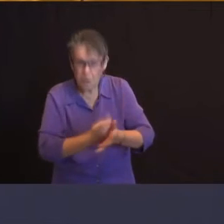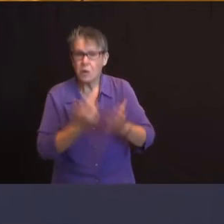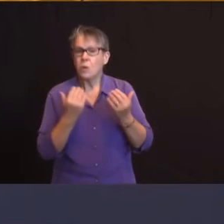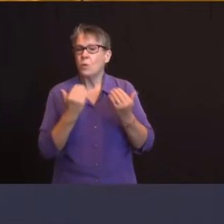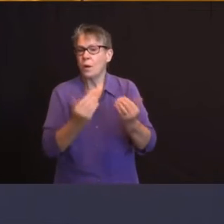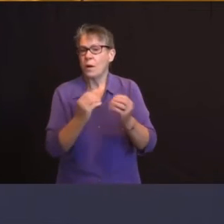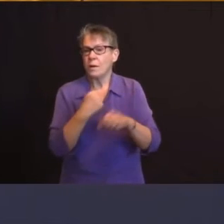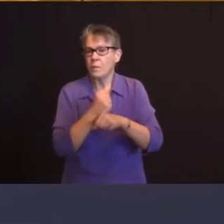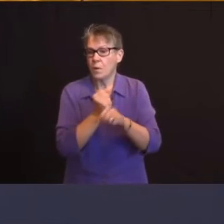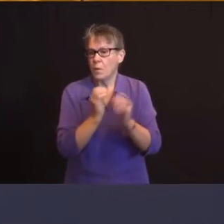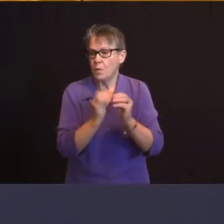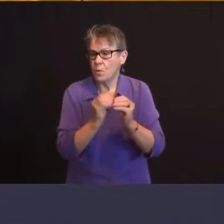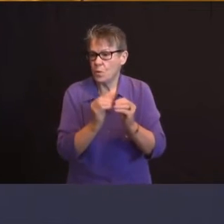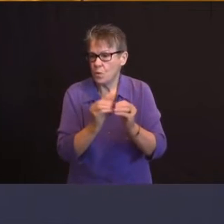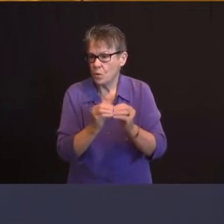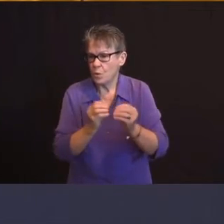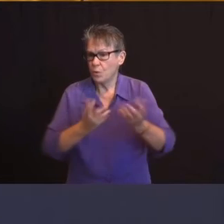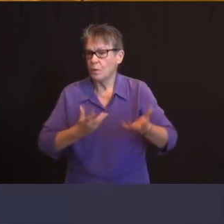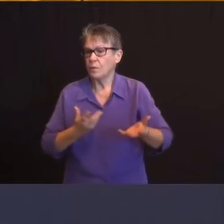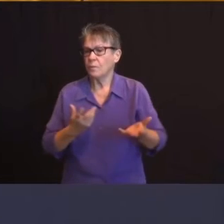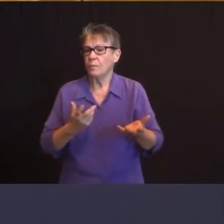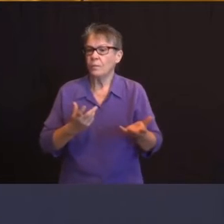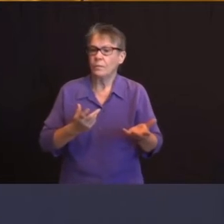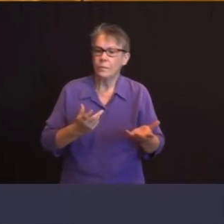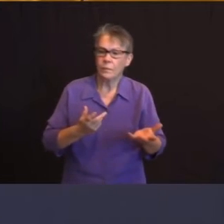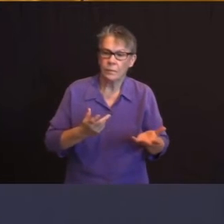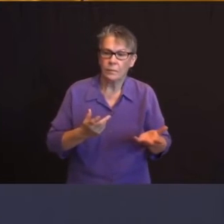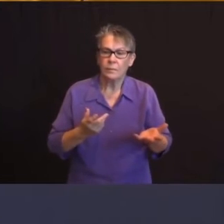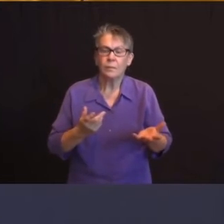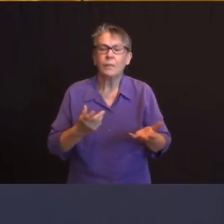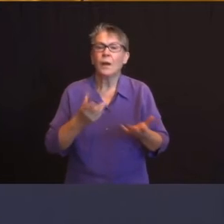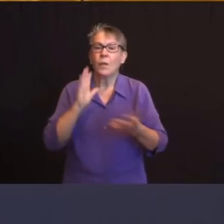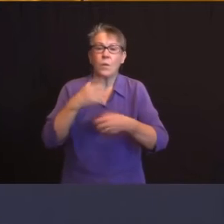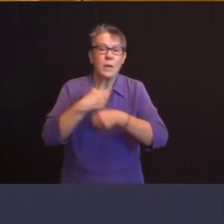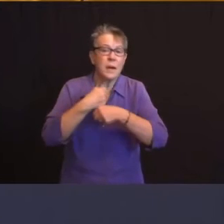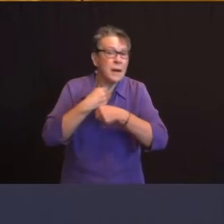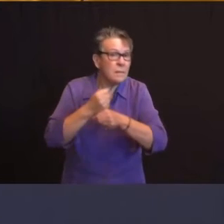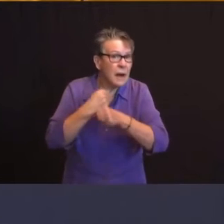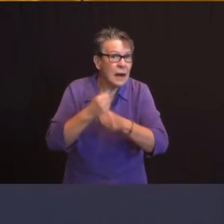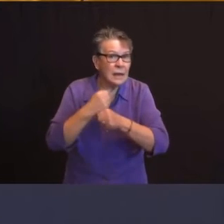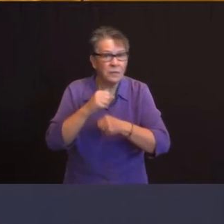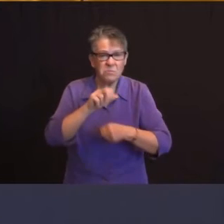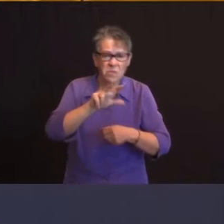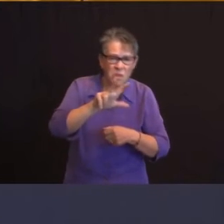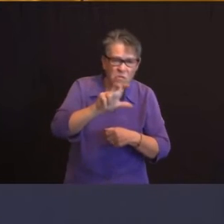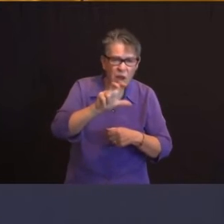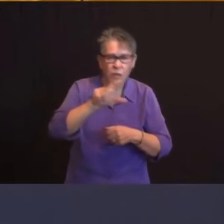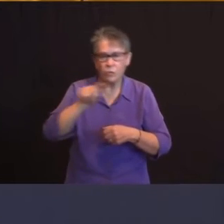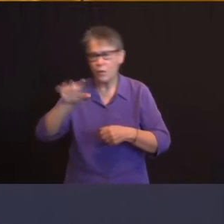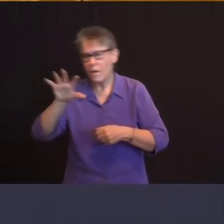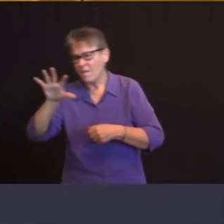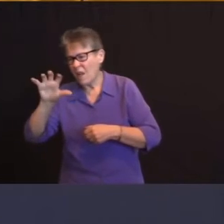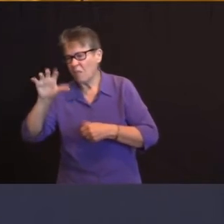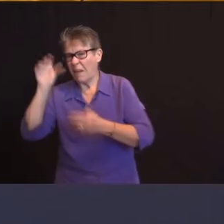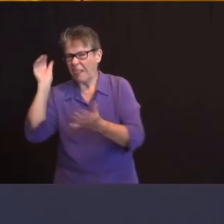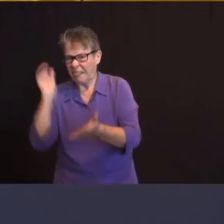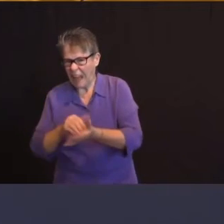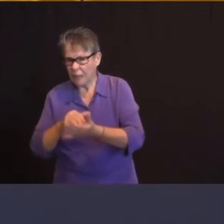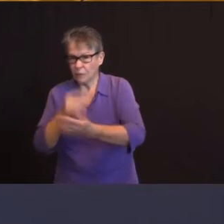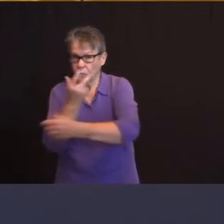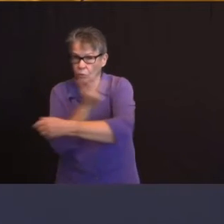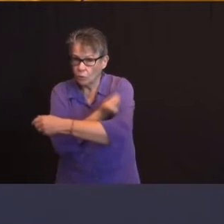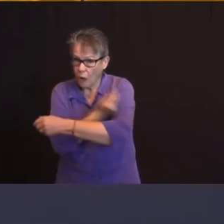this month. I think that's a very realistic, I think potentially conservative range.